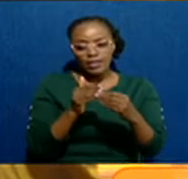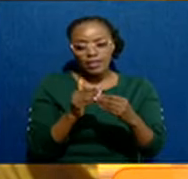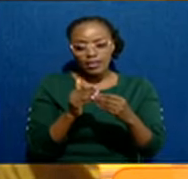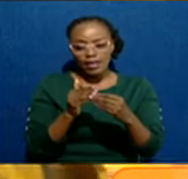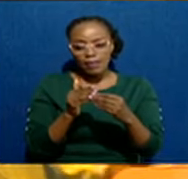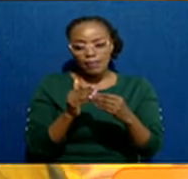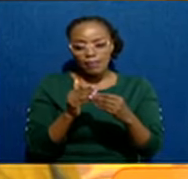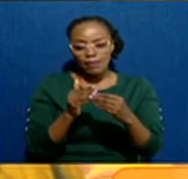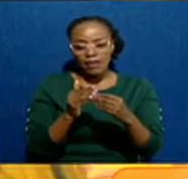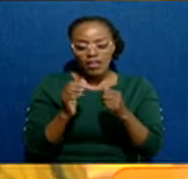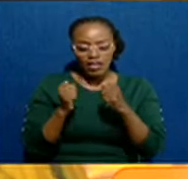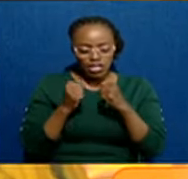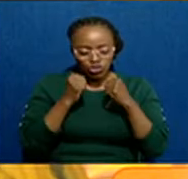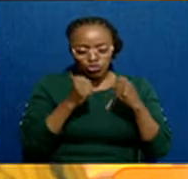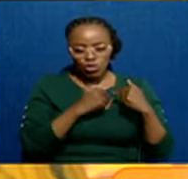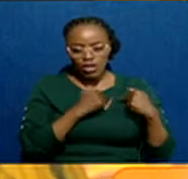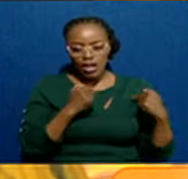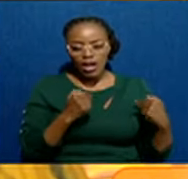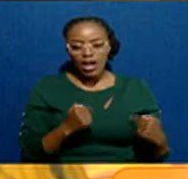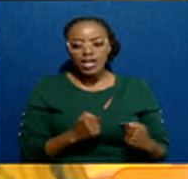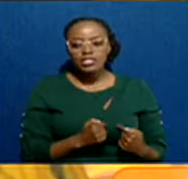it takes a strong heart